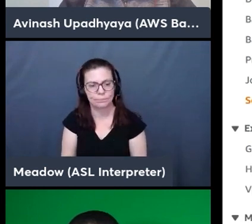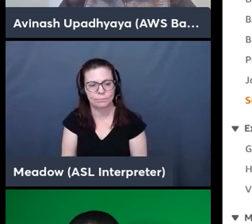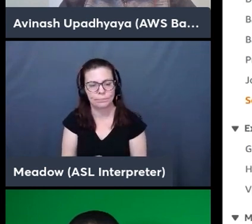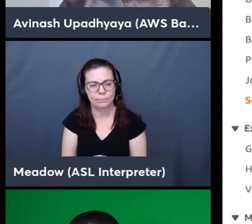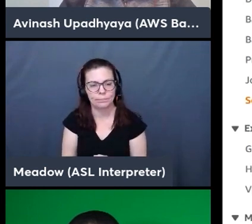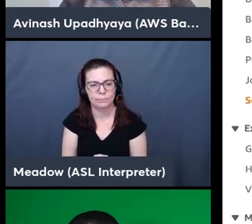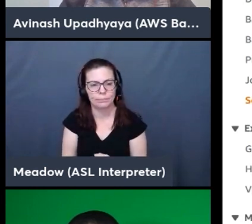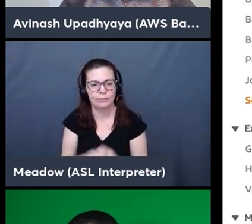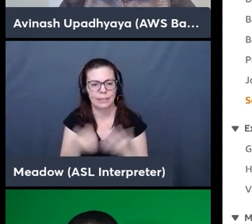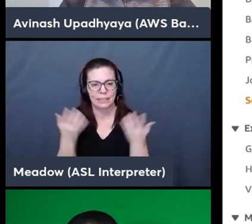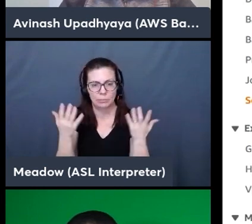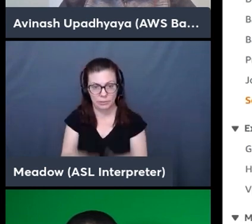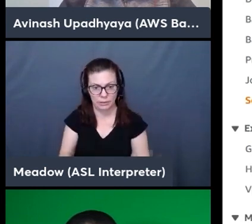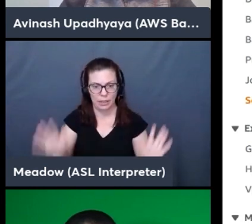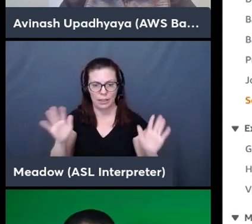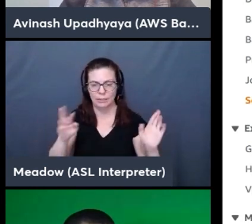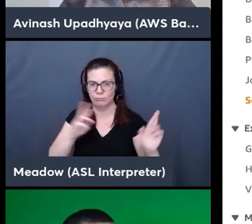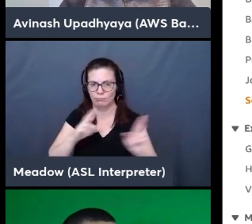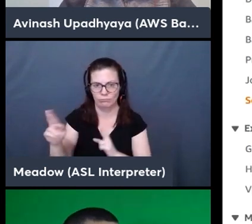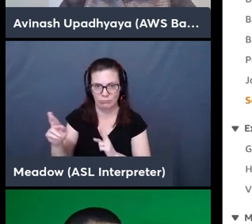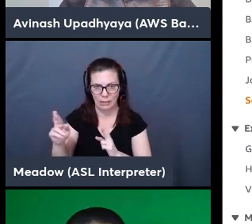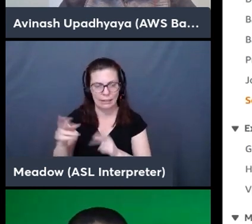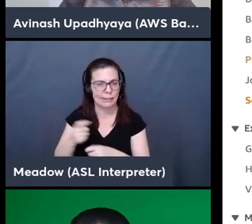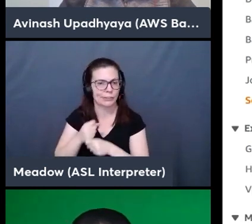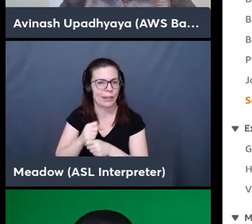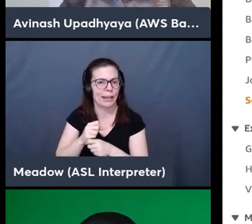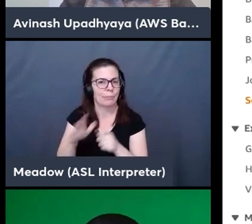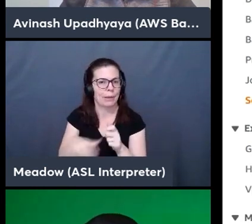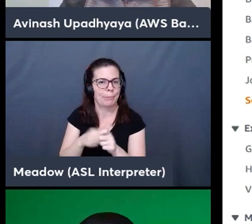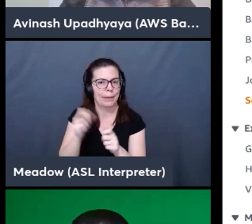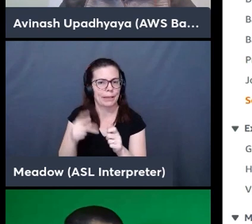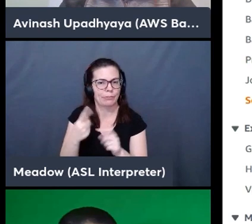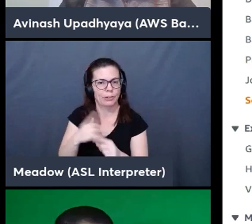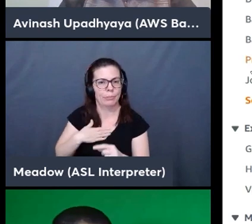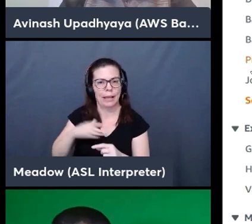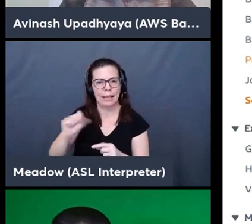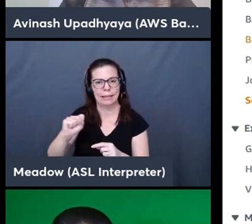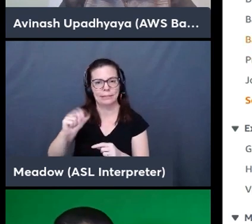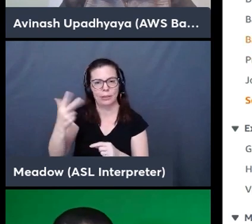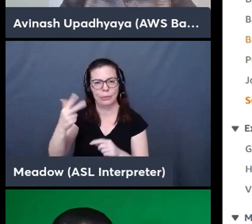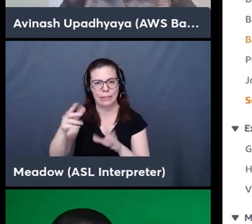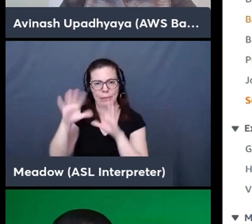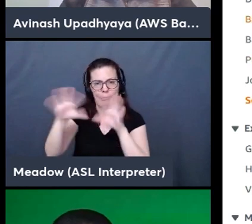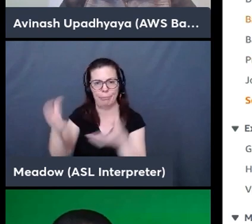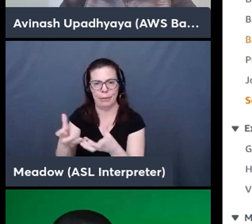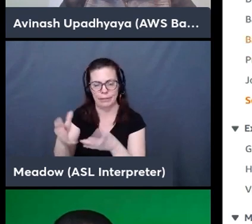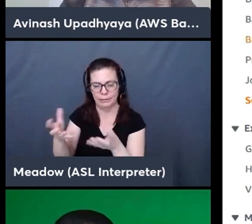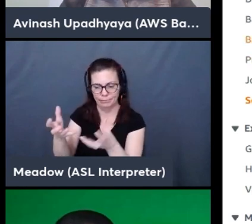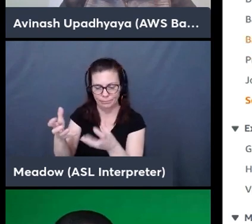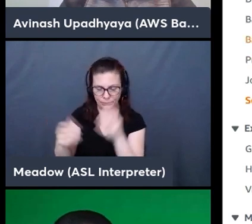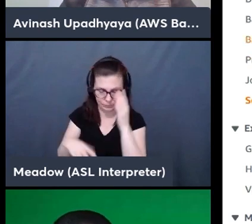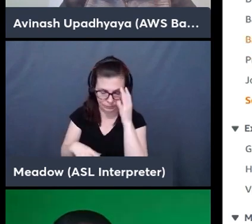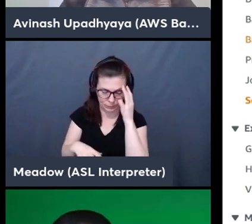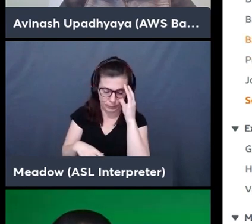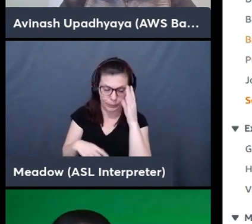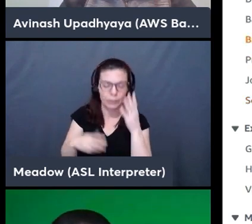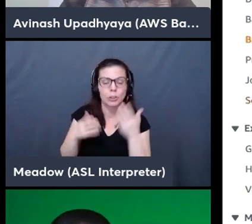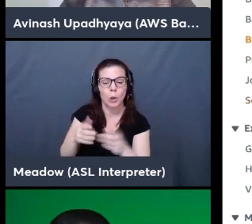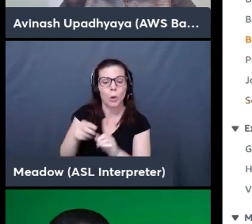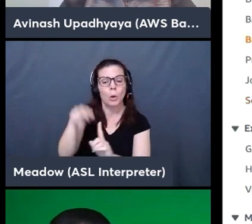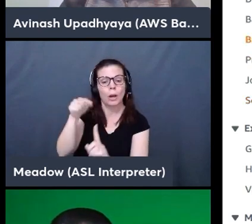So I am done. I'm ready to create backups of my S3 bucket. So after this, I go to a